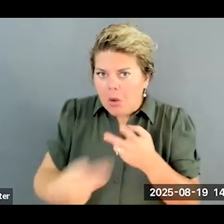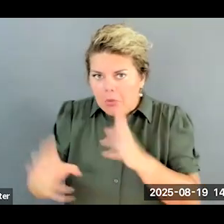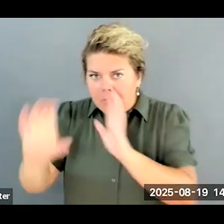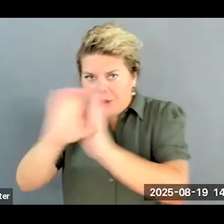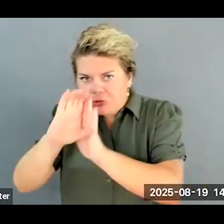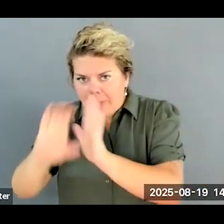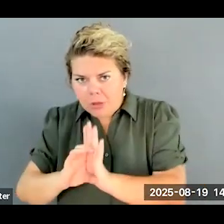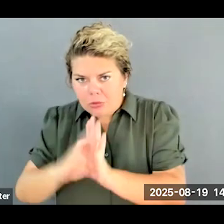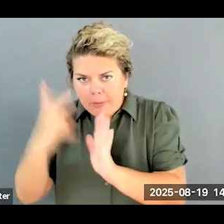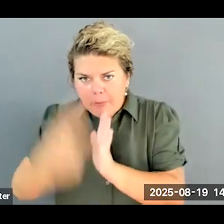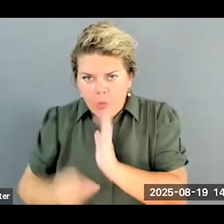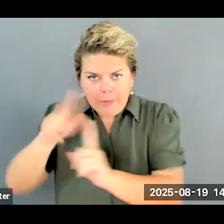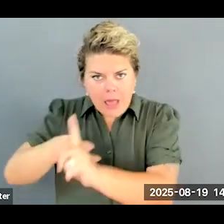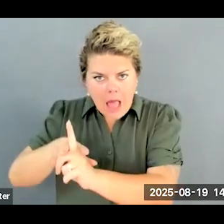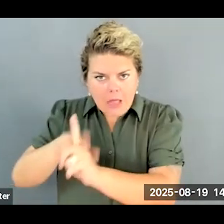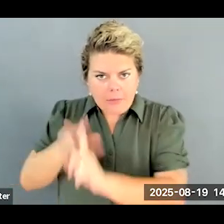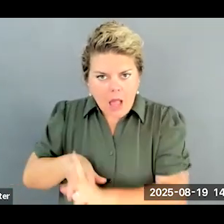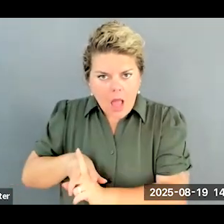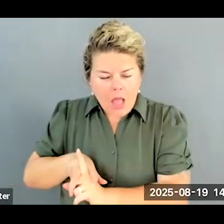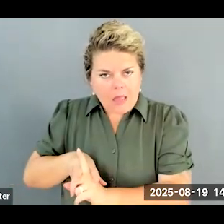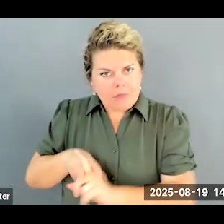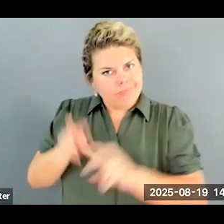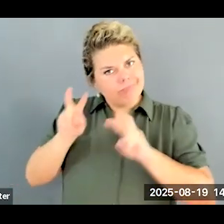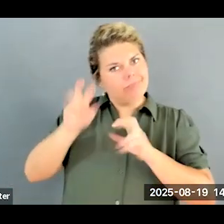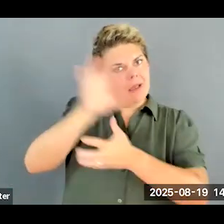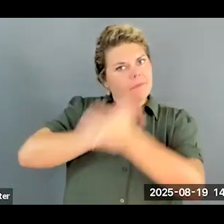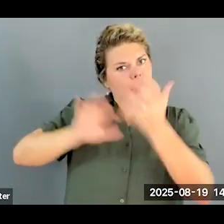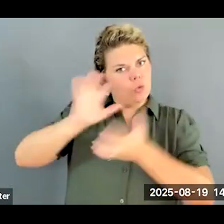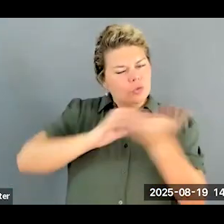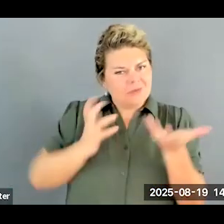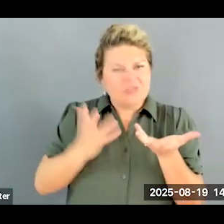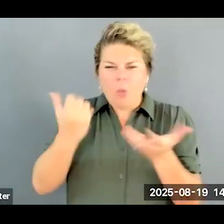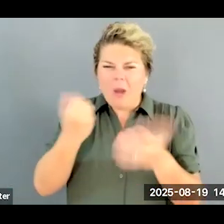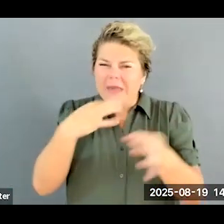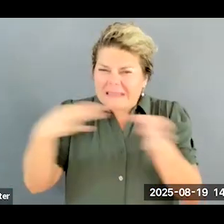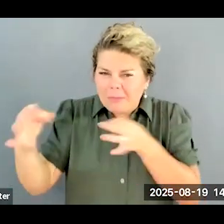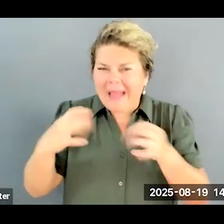image. So we want to make sure that we're really displaying the difference between these two.